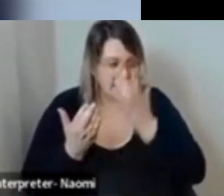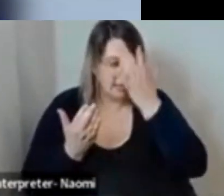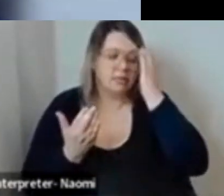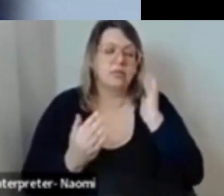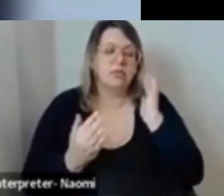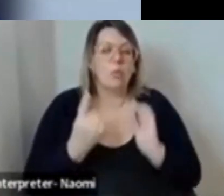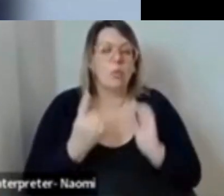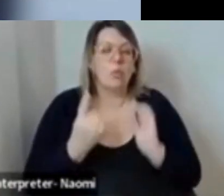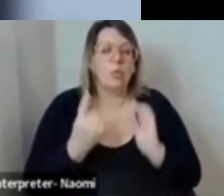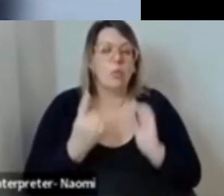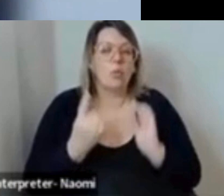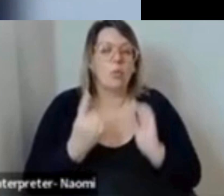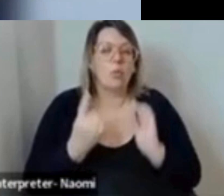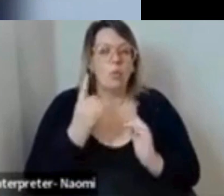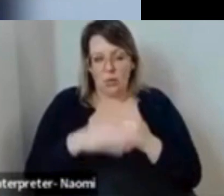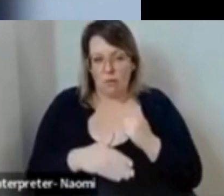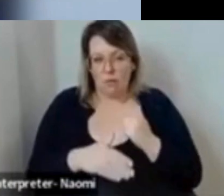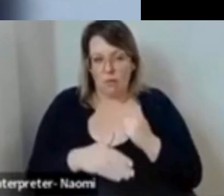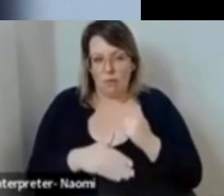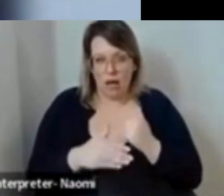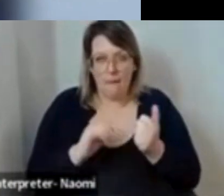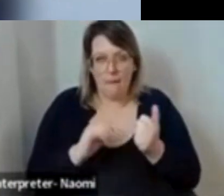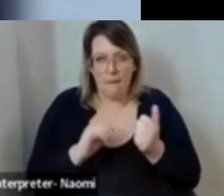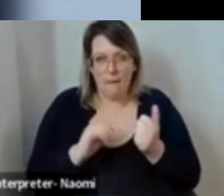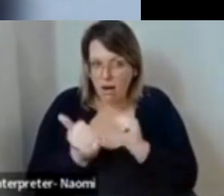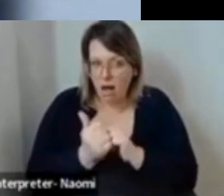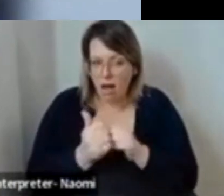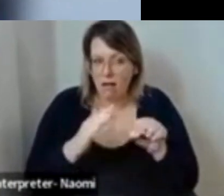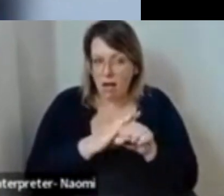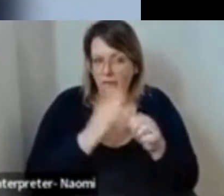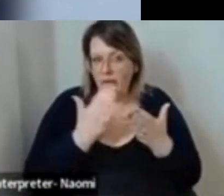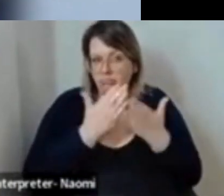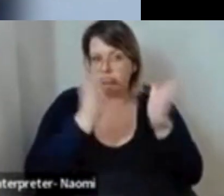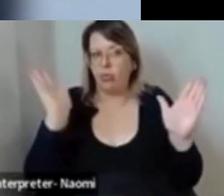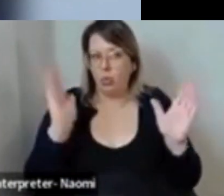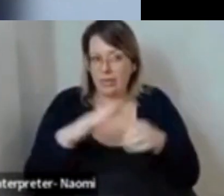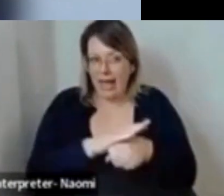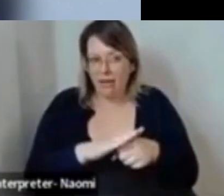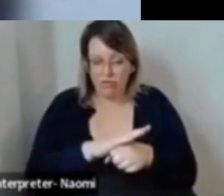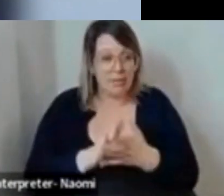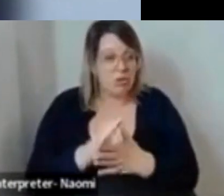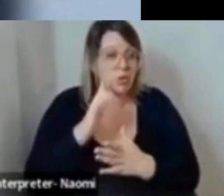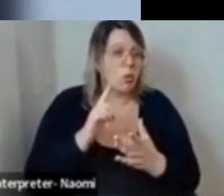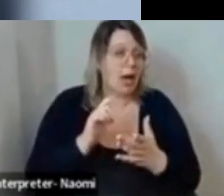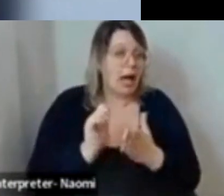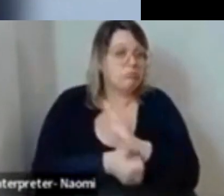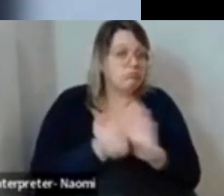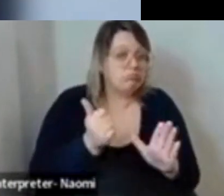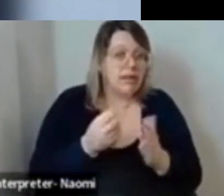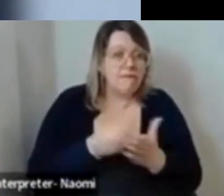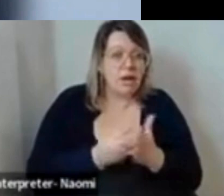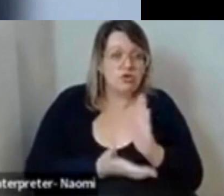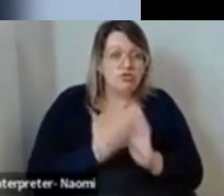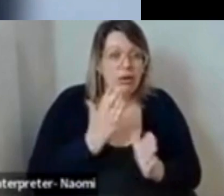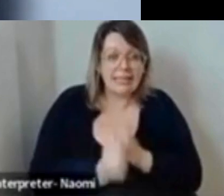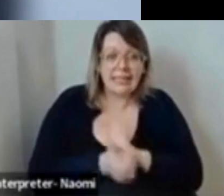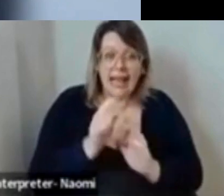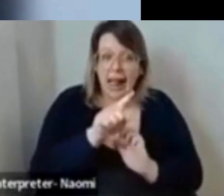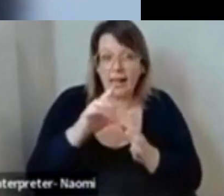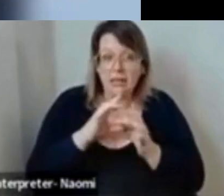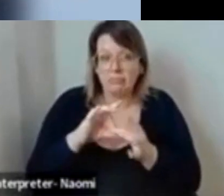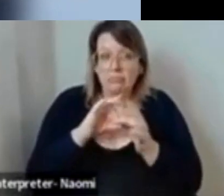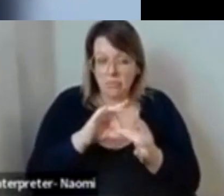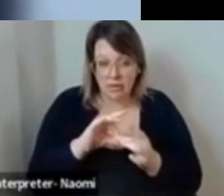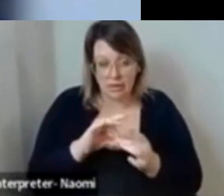about having partners covering a wide areas, you can build that expertise with regards to fundraising. It does, though, involve charging,